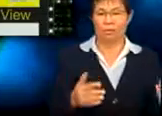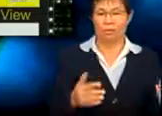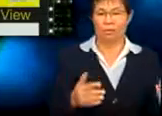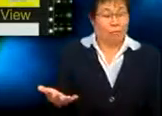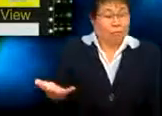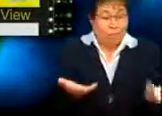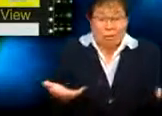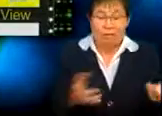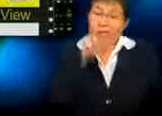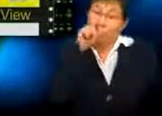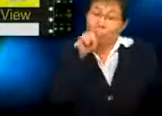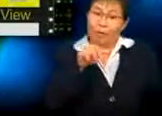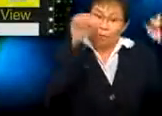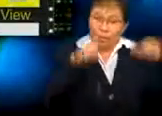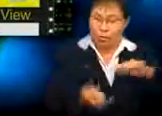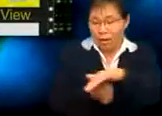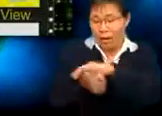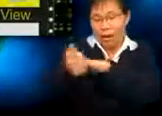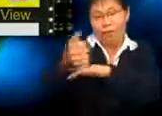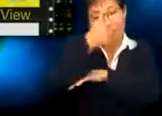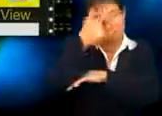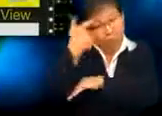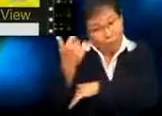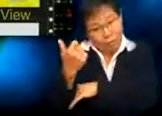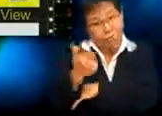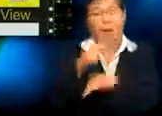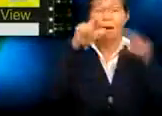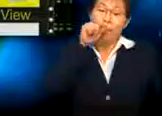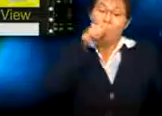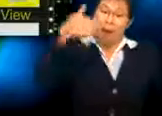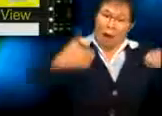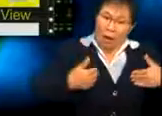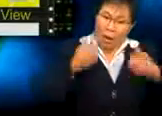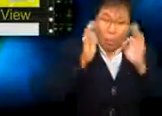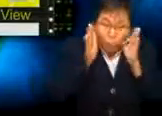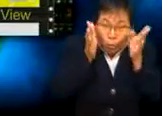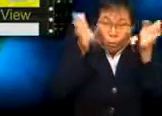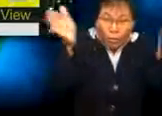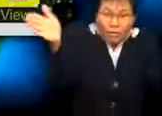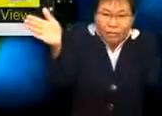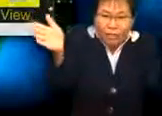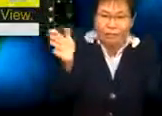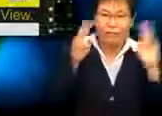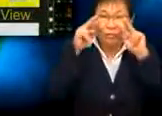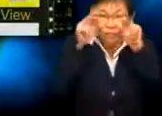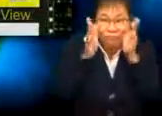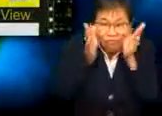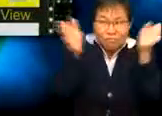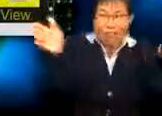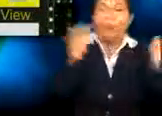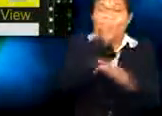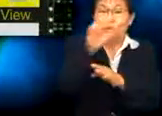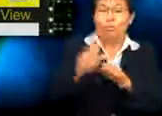Well, the bird could escape because the bird has a wider field of vision. So